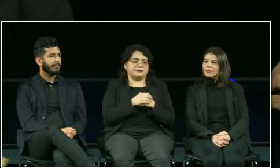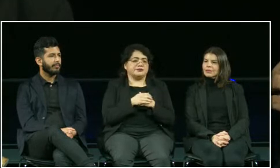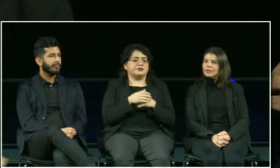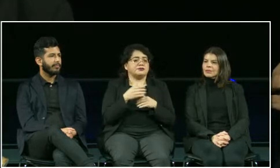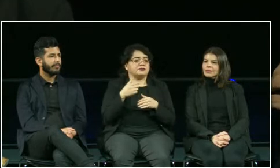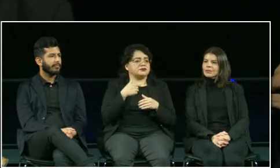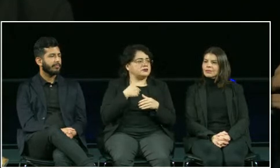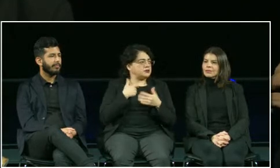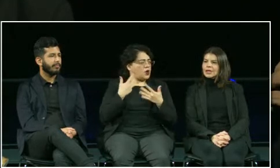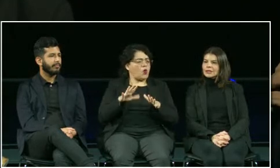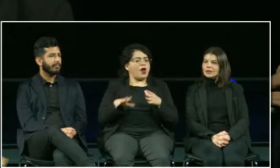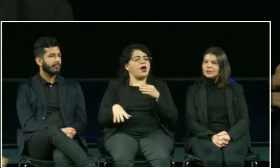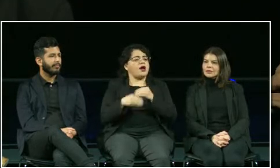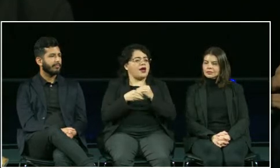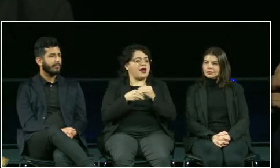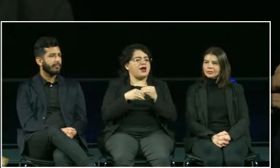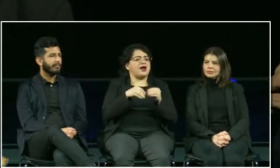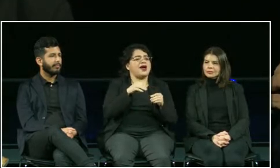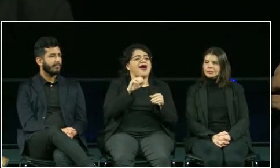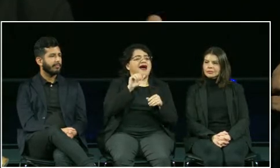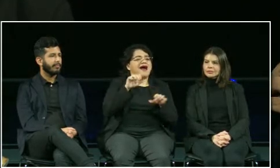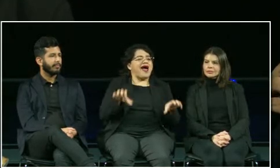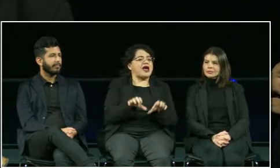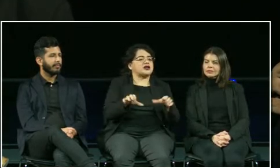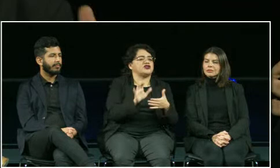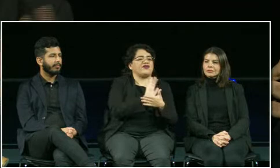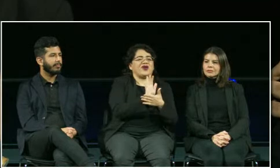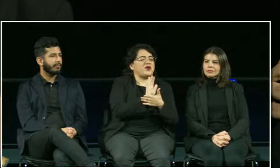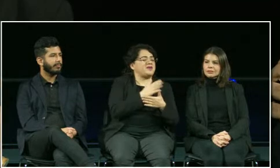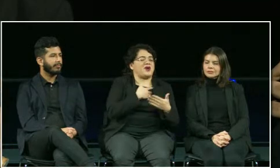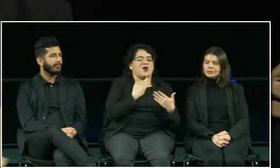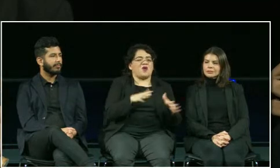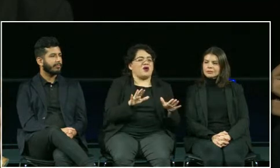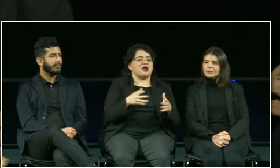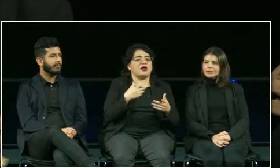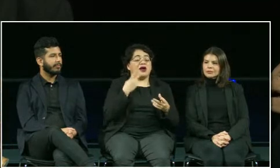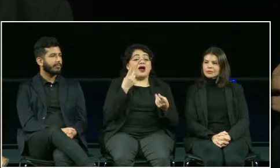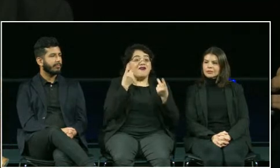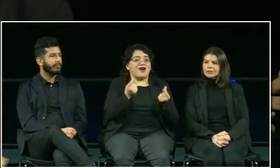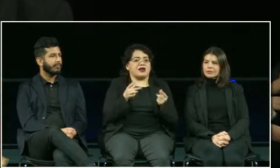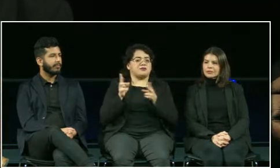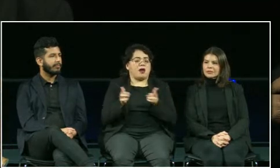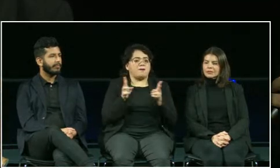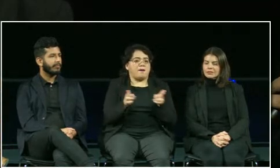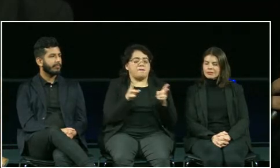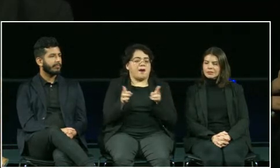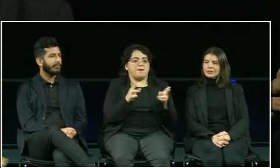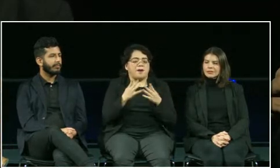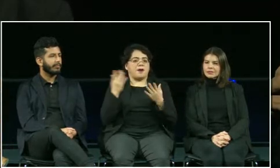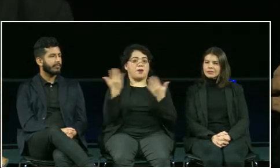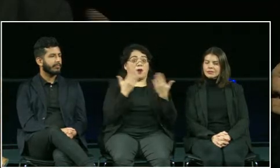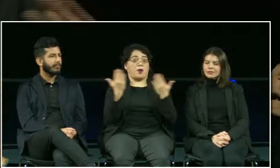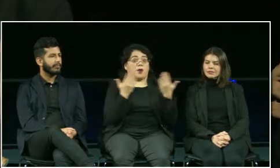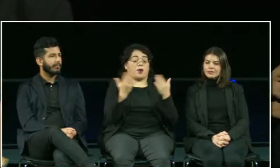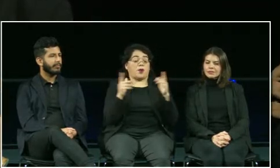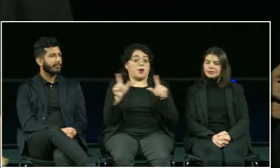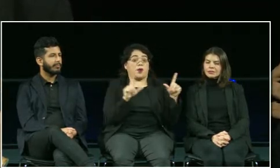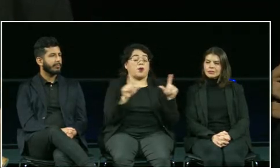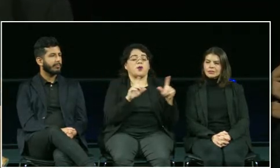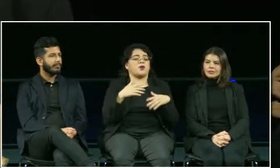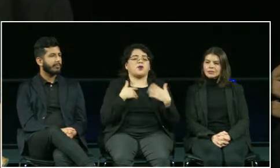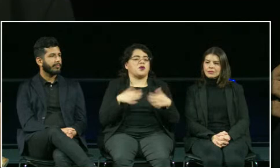action movie. Who says action movie says fast cutting. I wanted a movie with